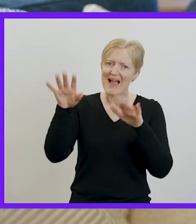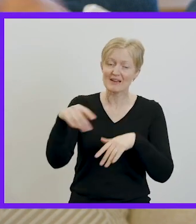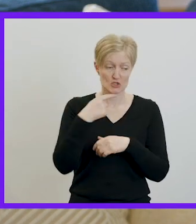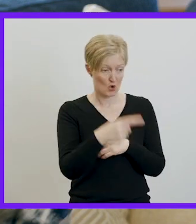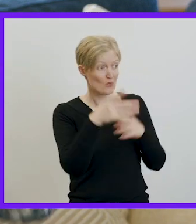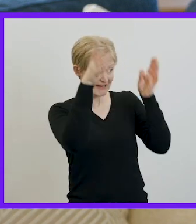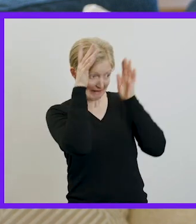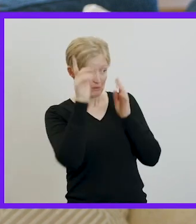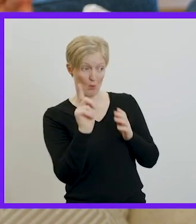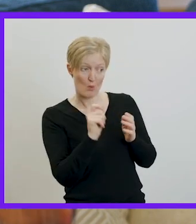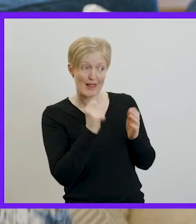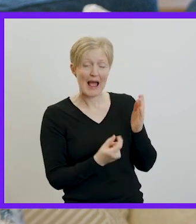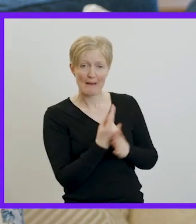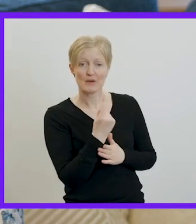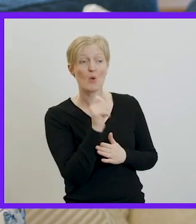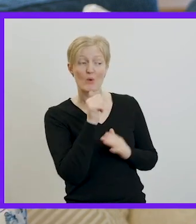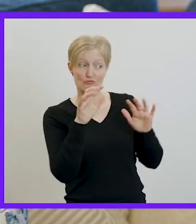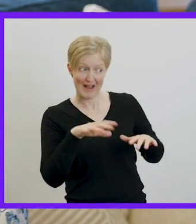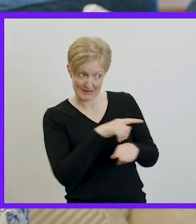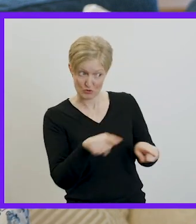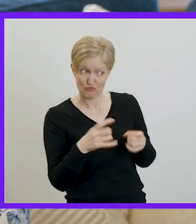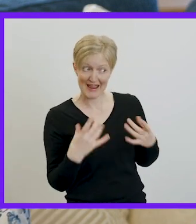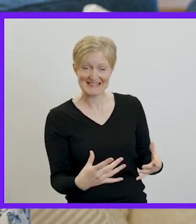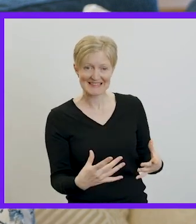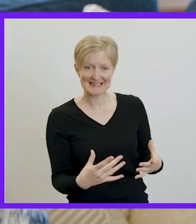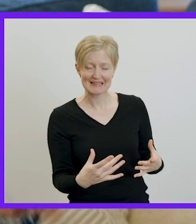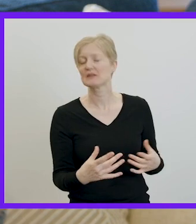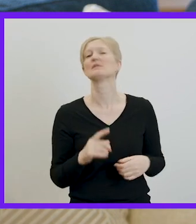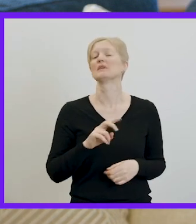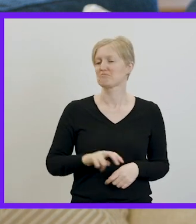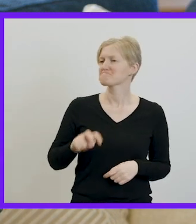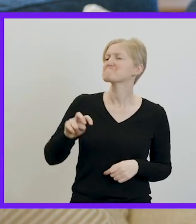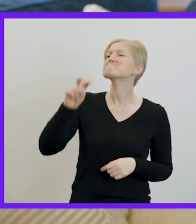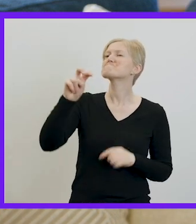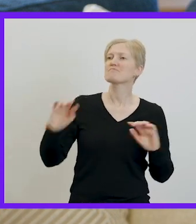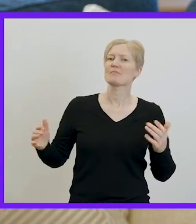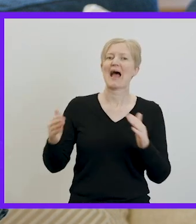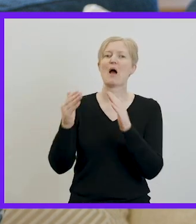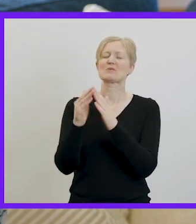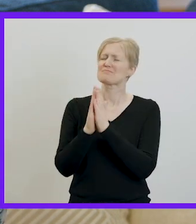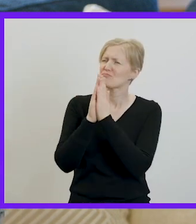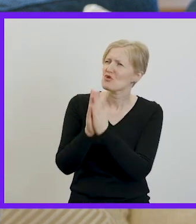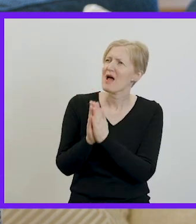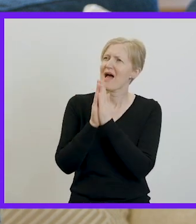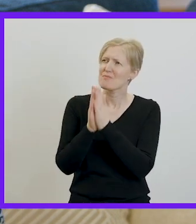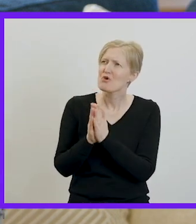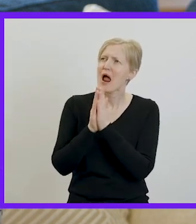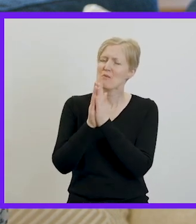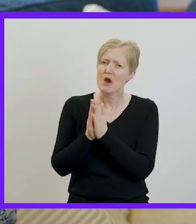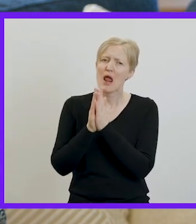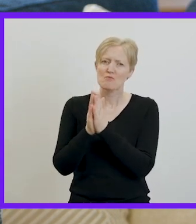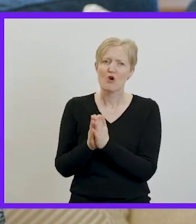told Ahab, this is what's going to happen. It's going to rain. Prepare for it. Then he goes up to the top of the mountain and he starts to